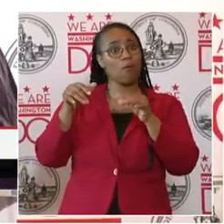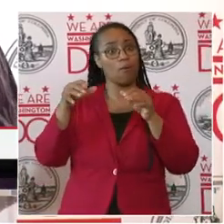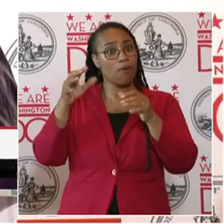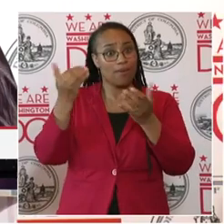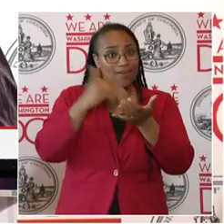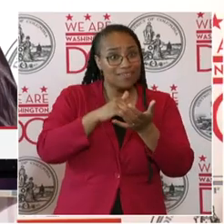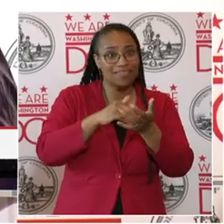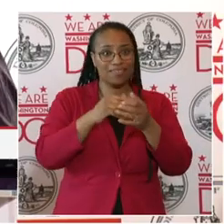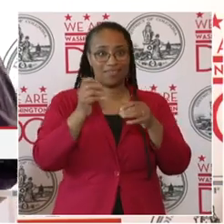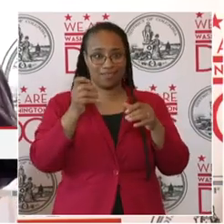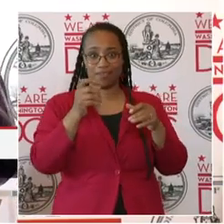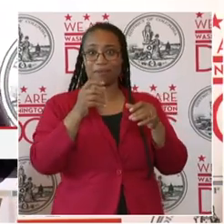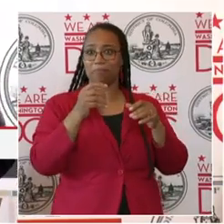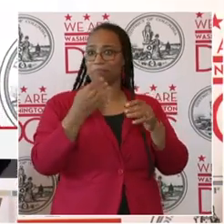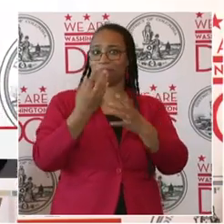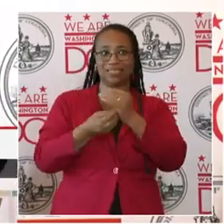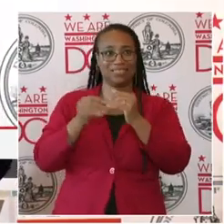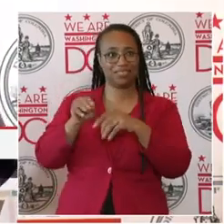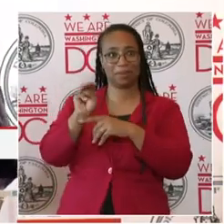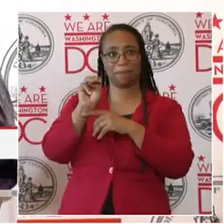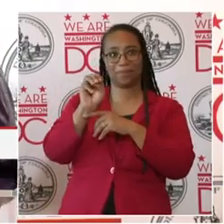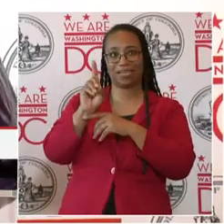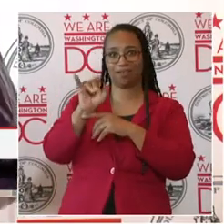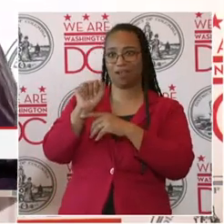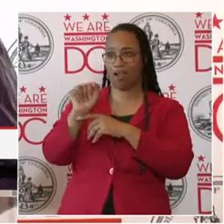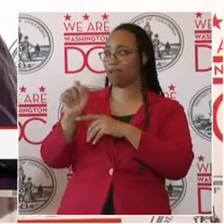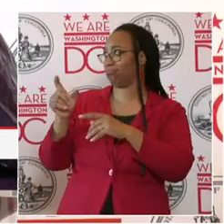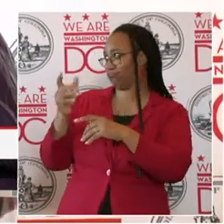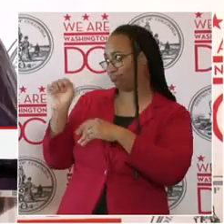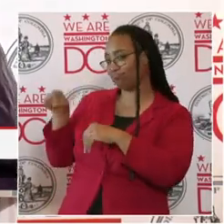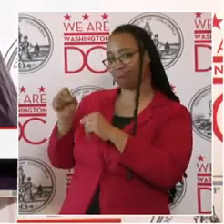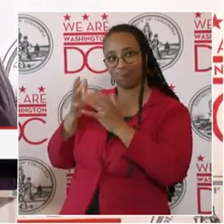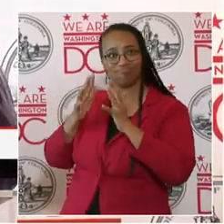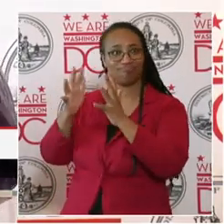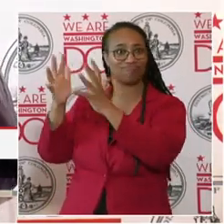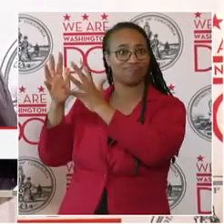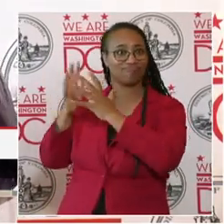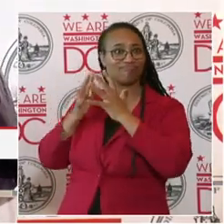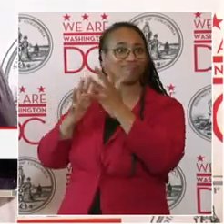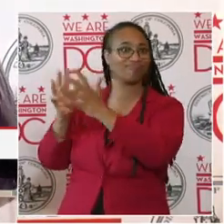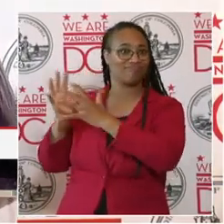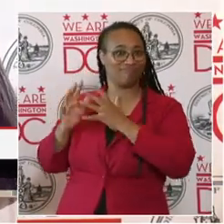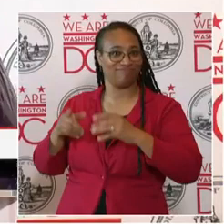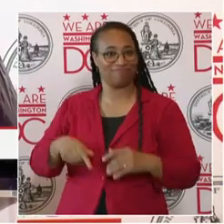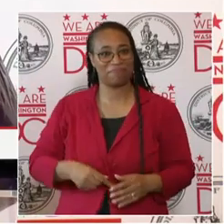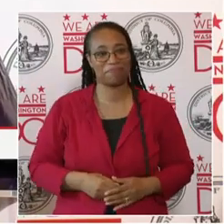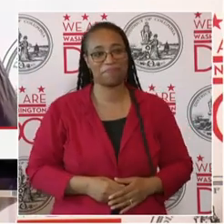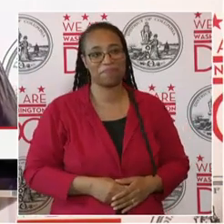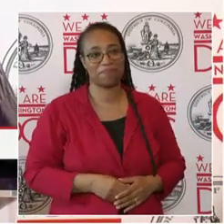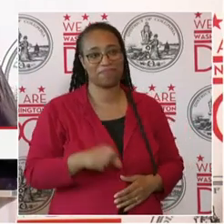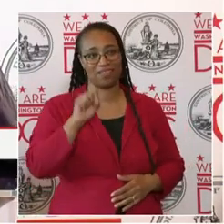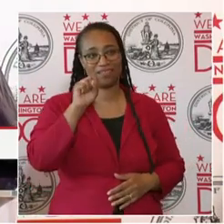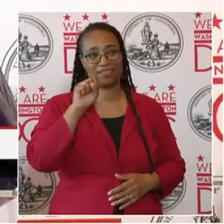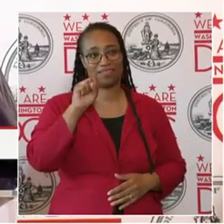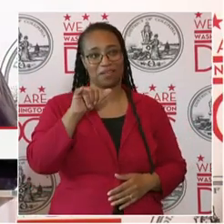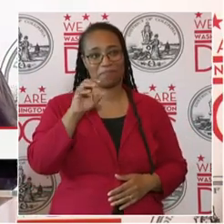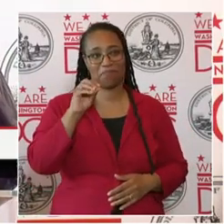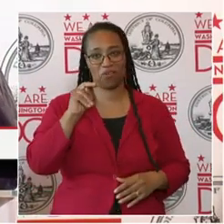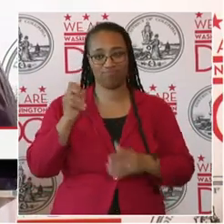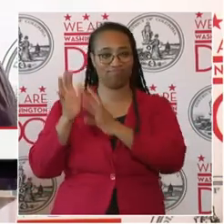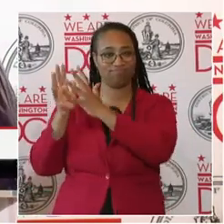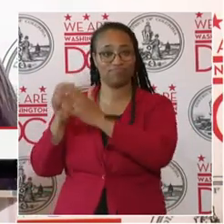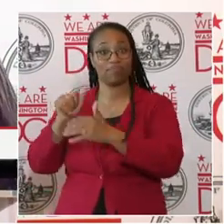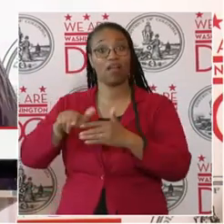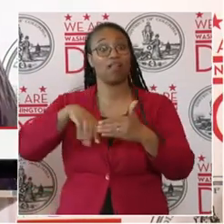Simone? All right, congratulations. For our next awardee, this is another Washington Woman of